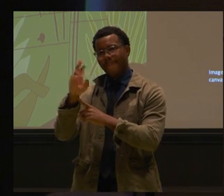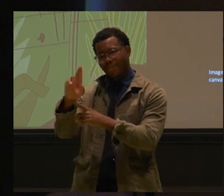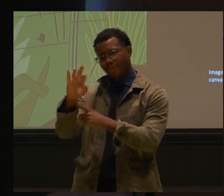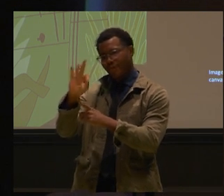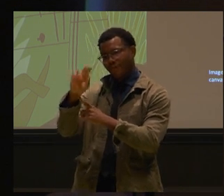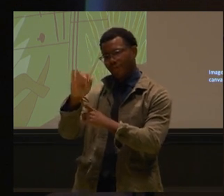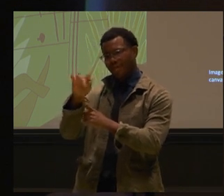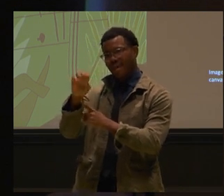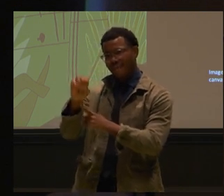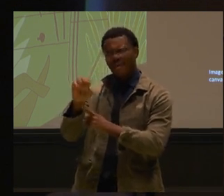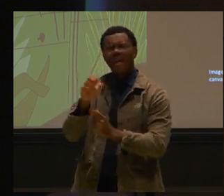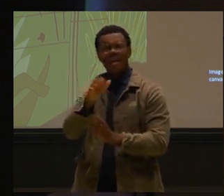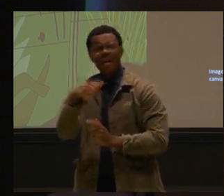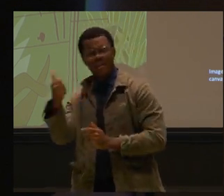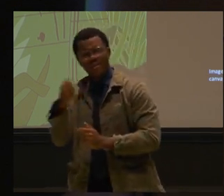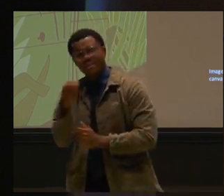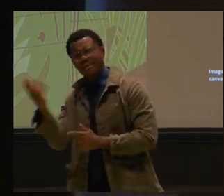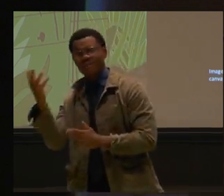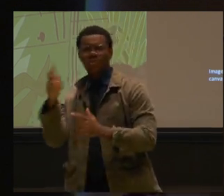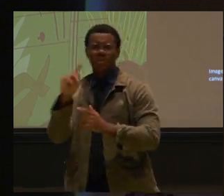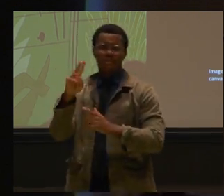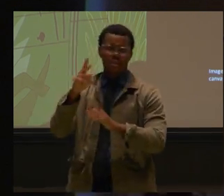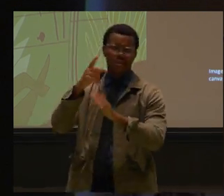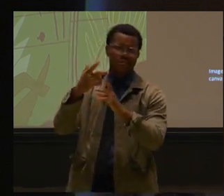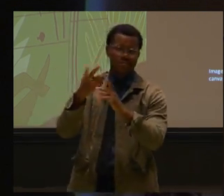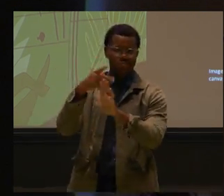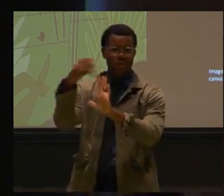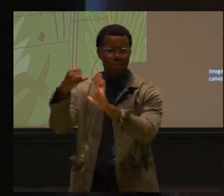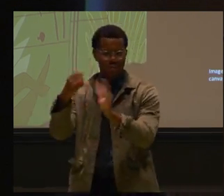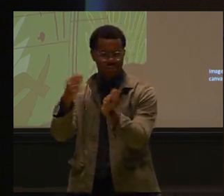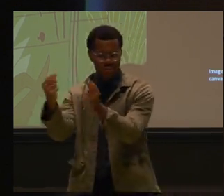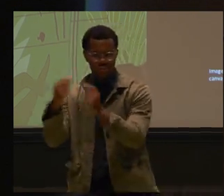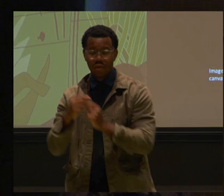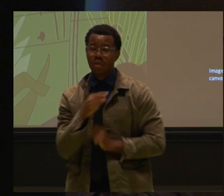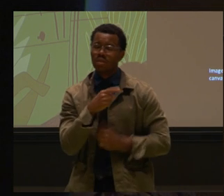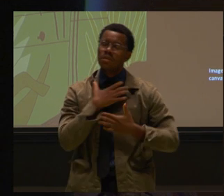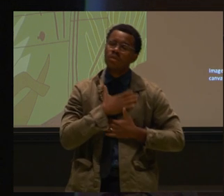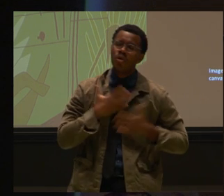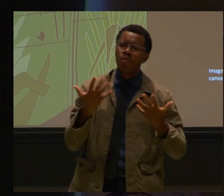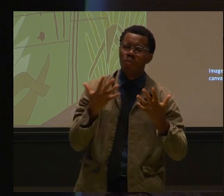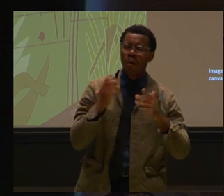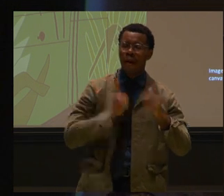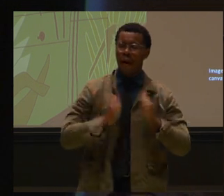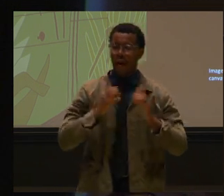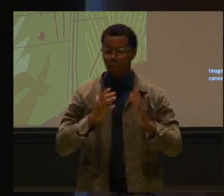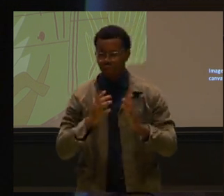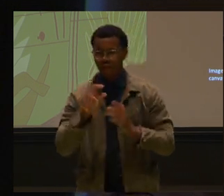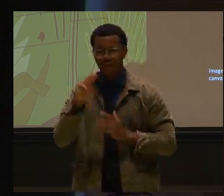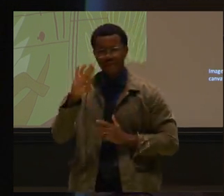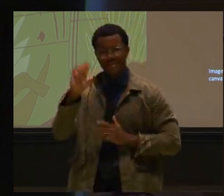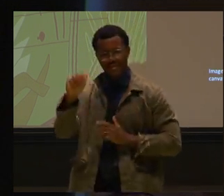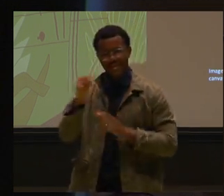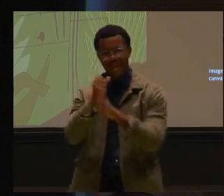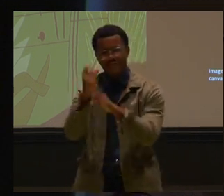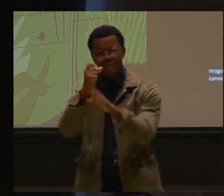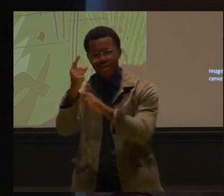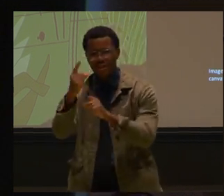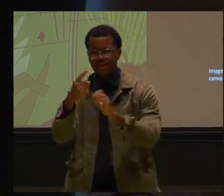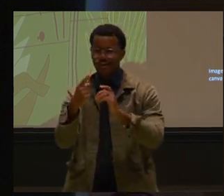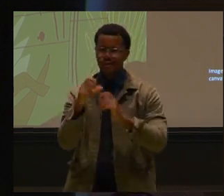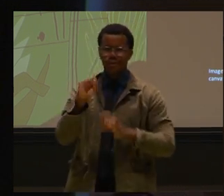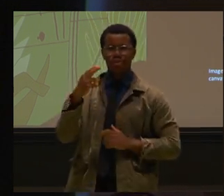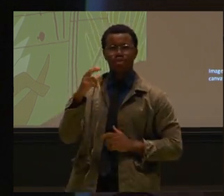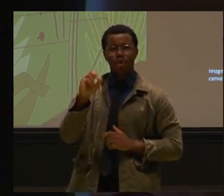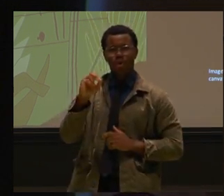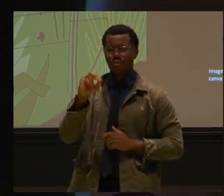addition, Donna continues to enjoy acting. Her recent roles include NBC's yearly comedy showcase, Netflix's